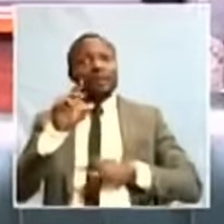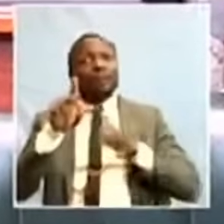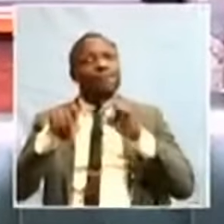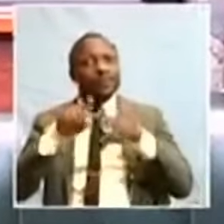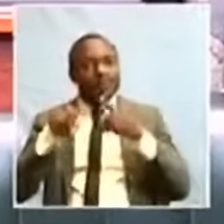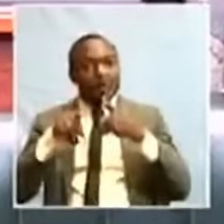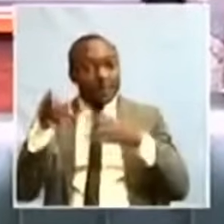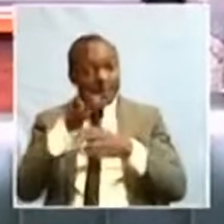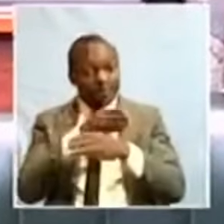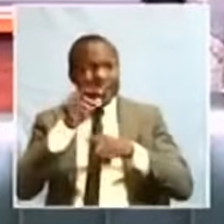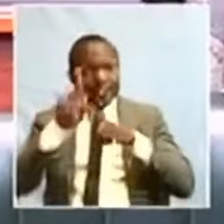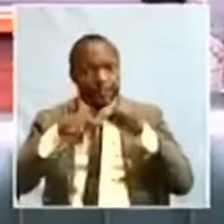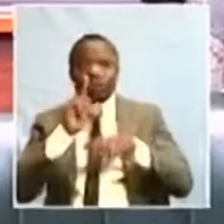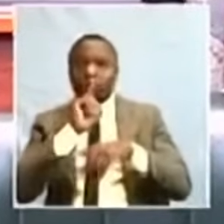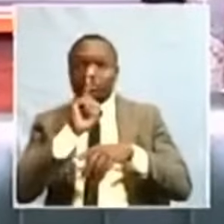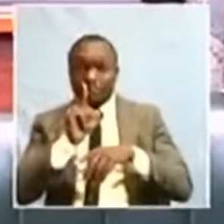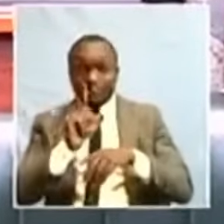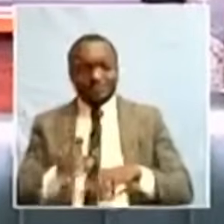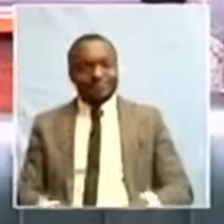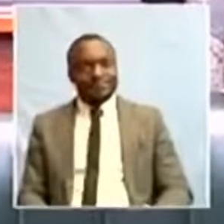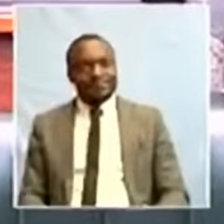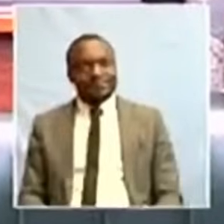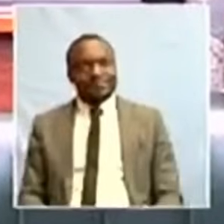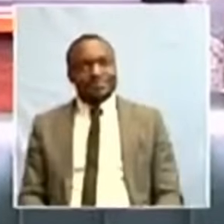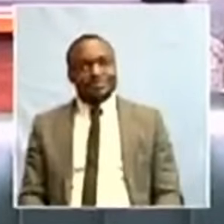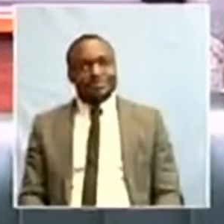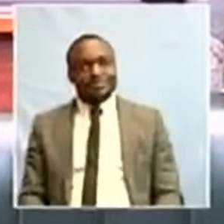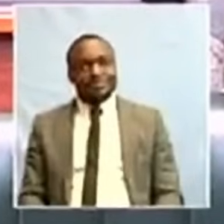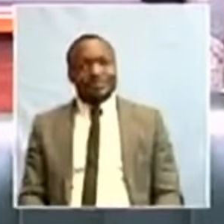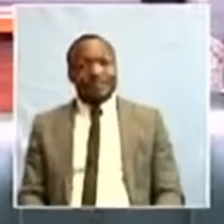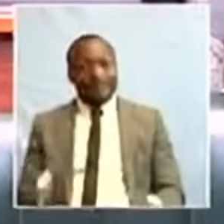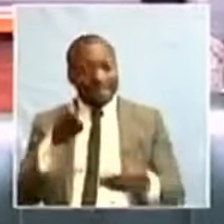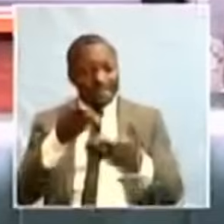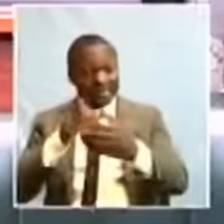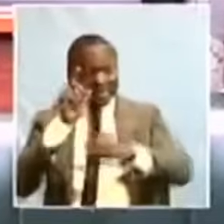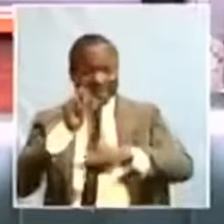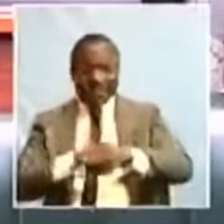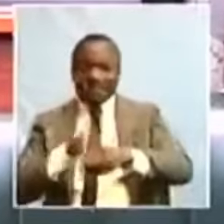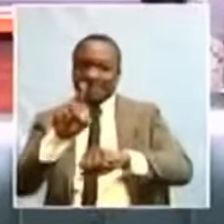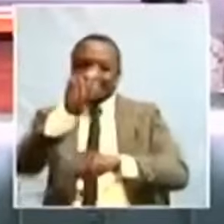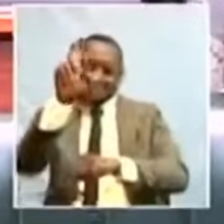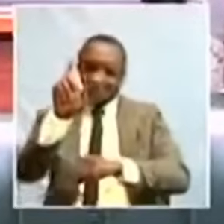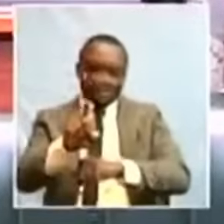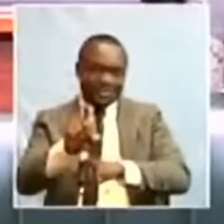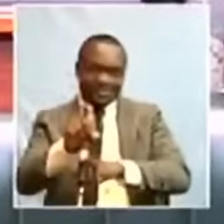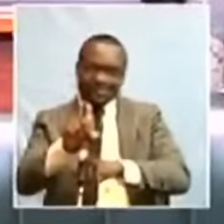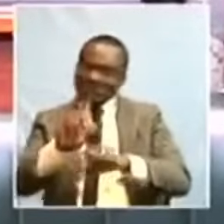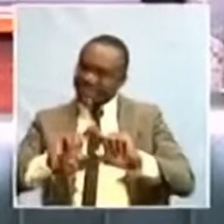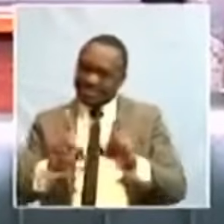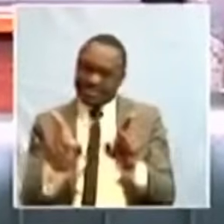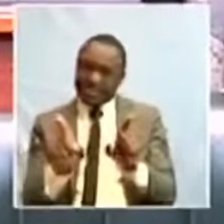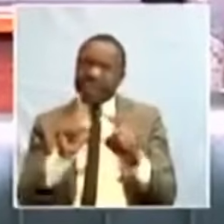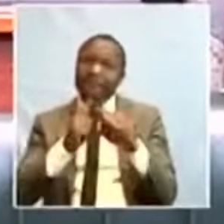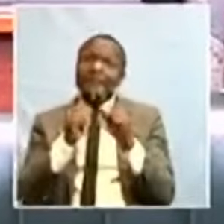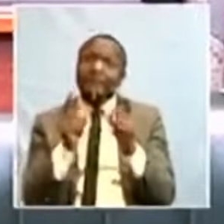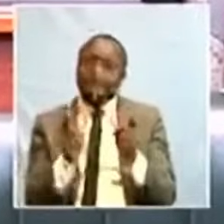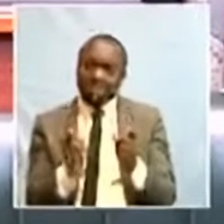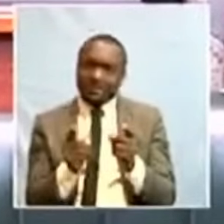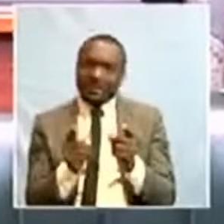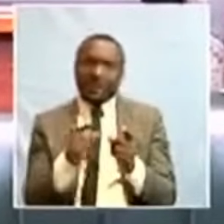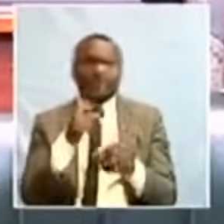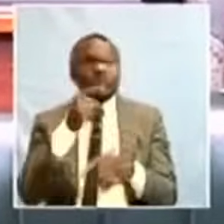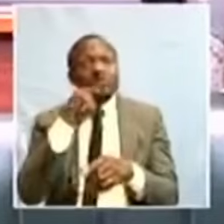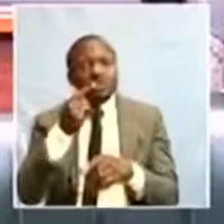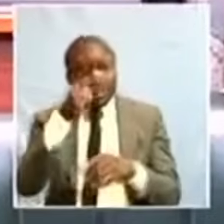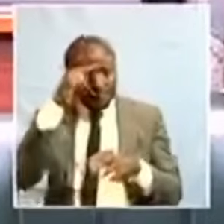people. That is true. Except this time, again, the question is a little different. But you